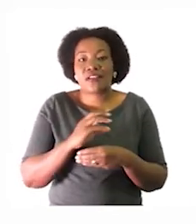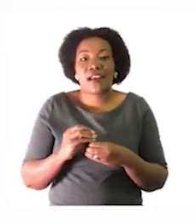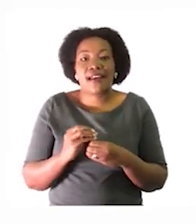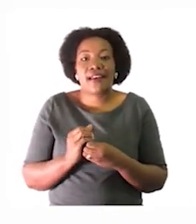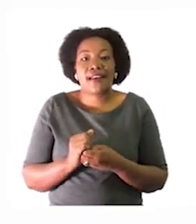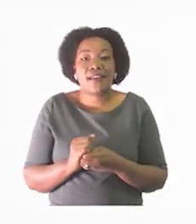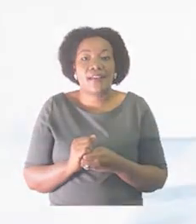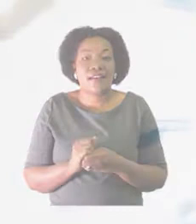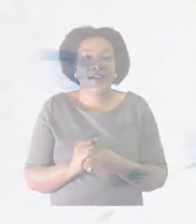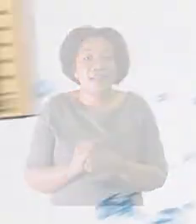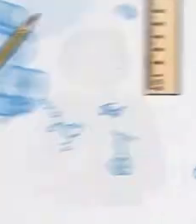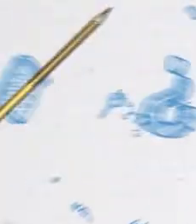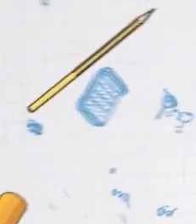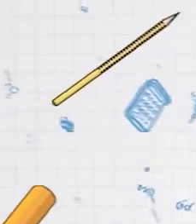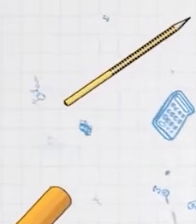tens.